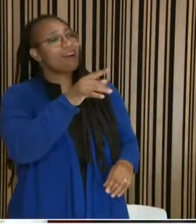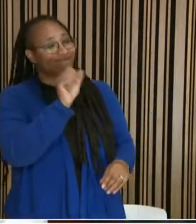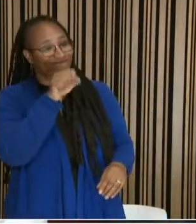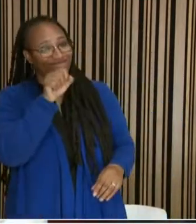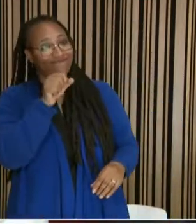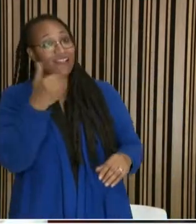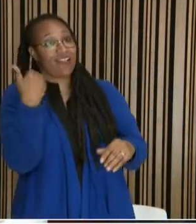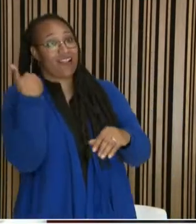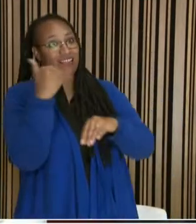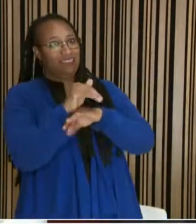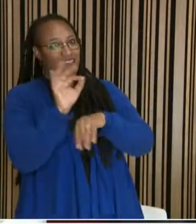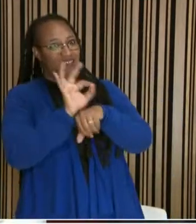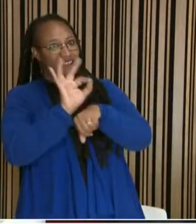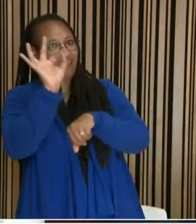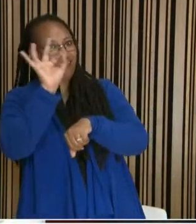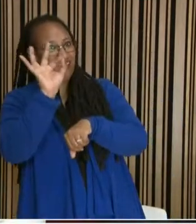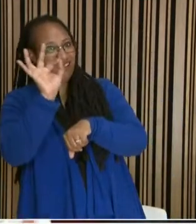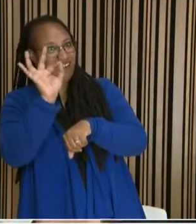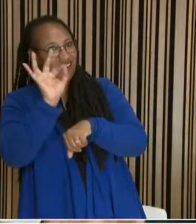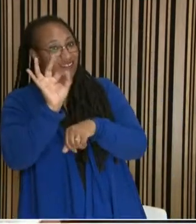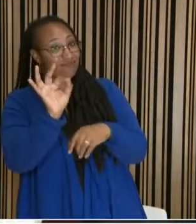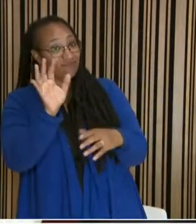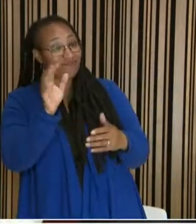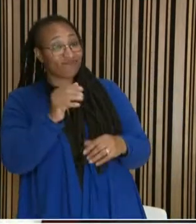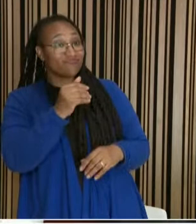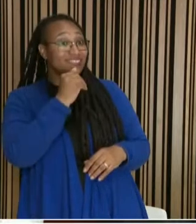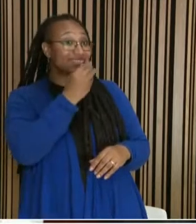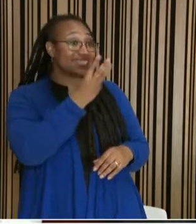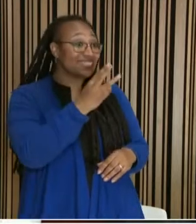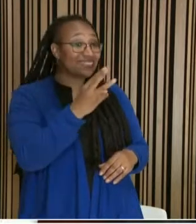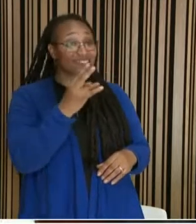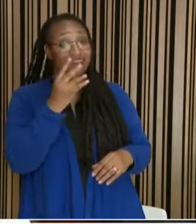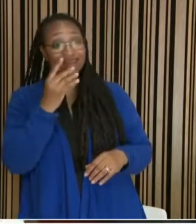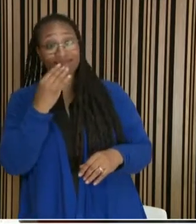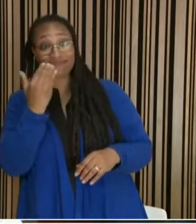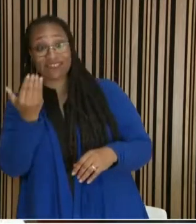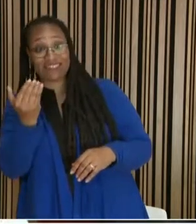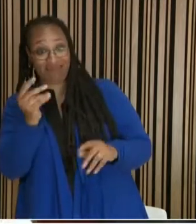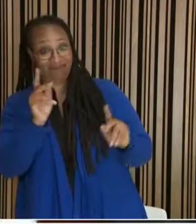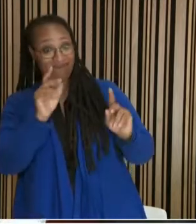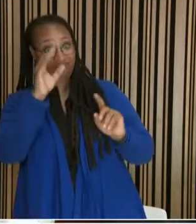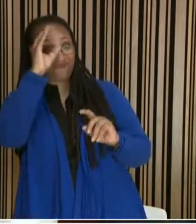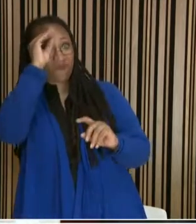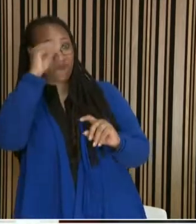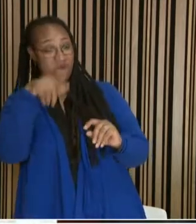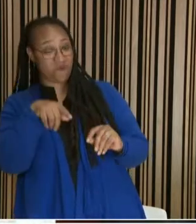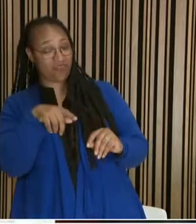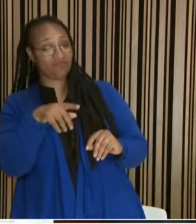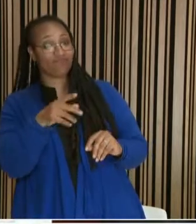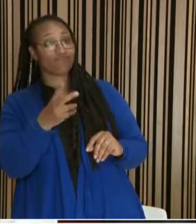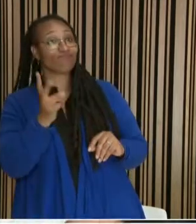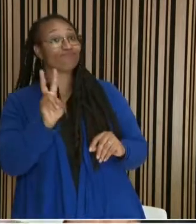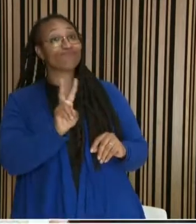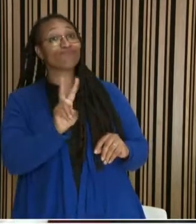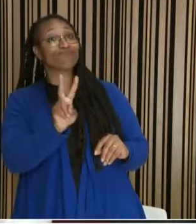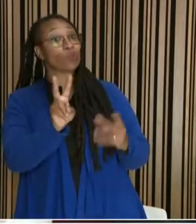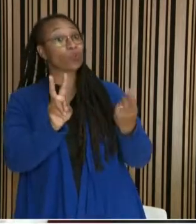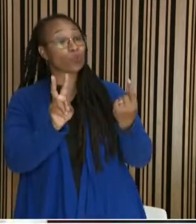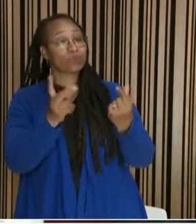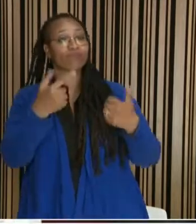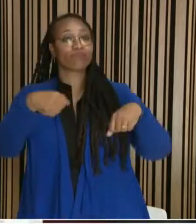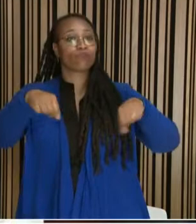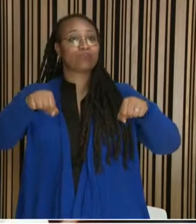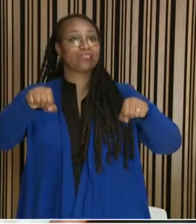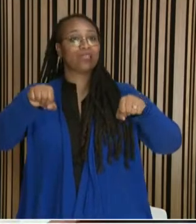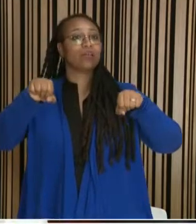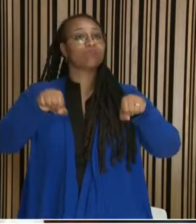one 15, who were on a motorbike in the 2200 block of Alabama Avenue Southeast. We know so